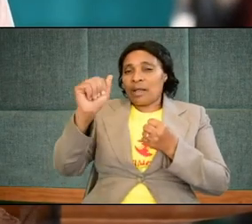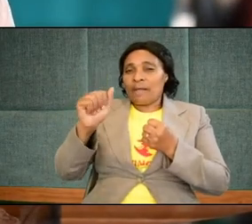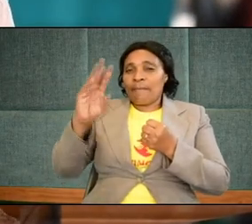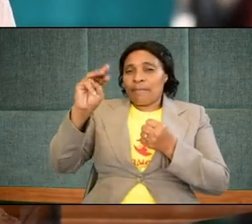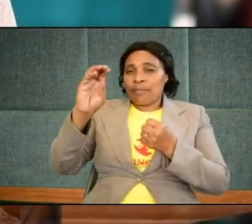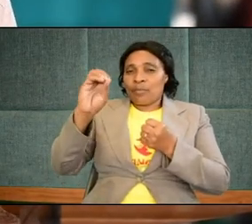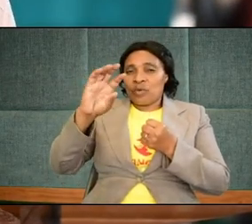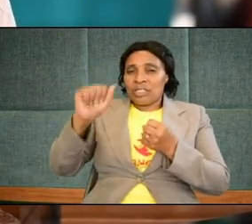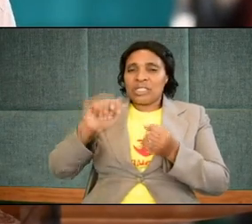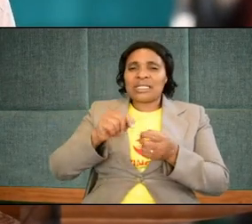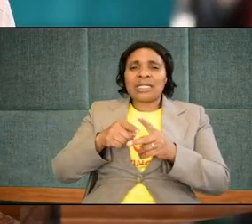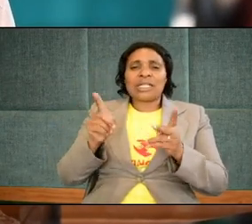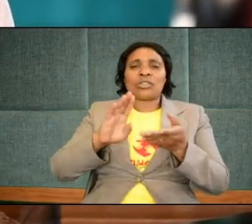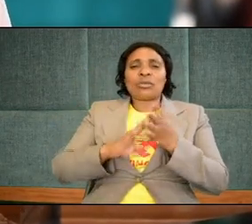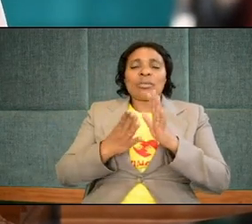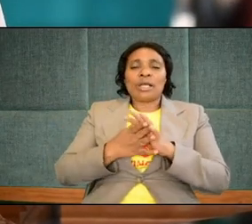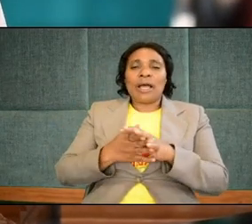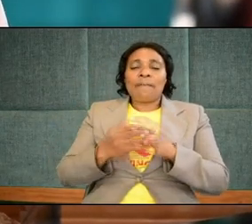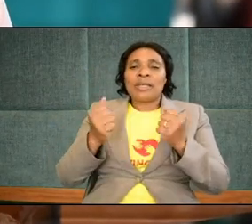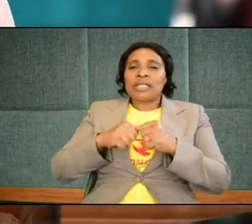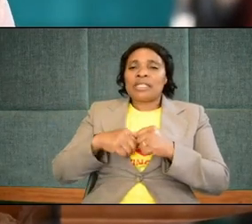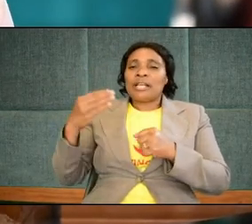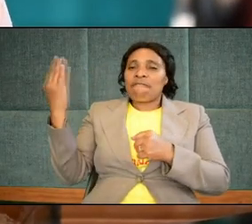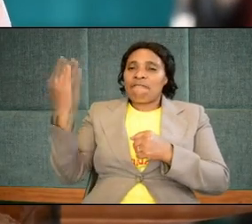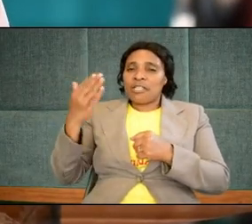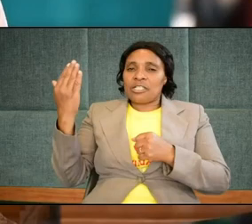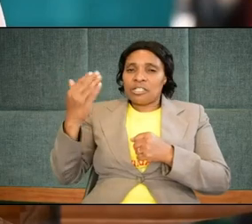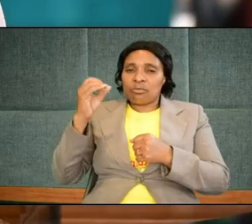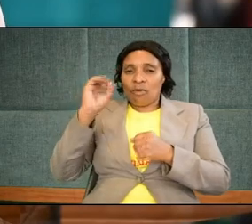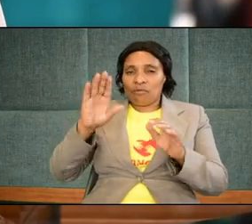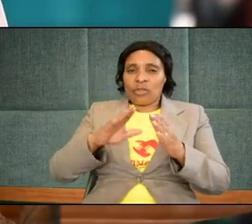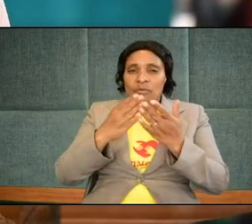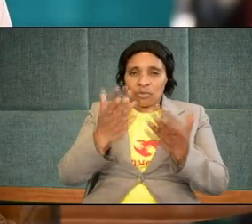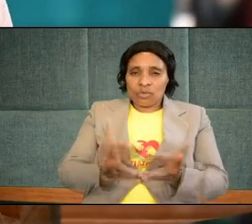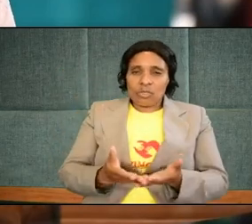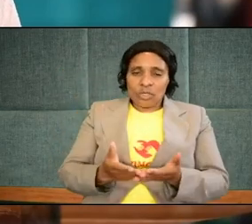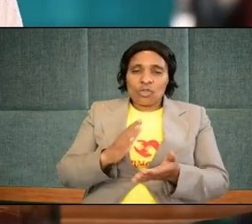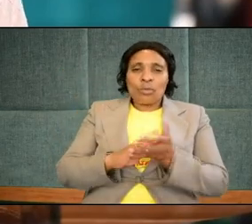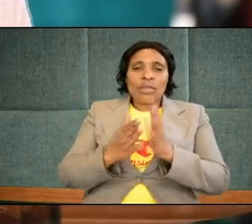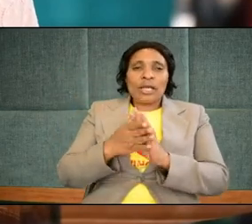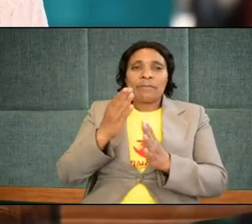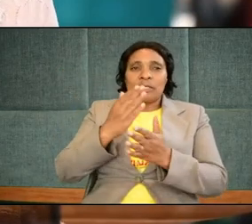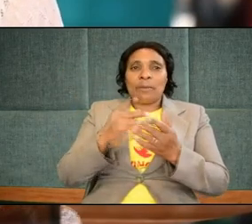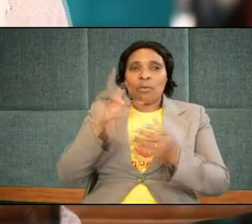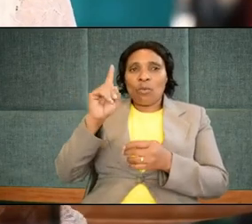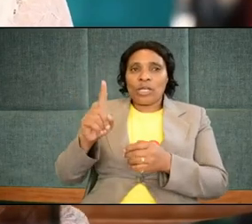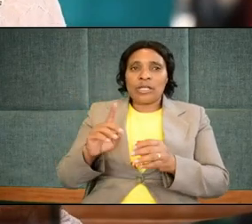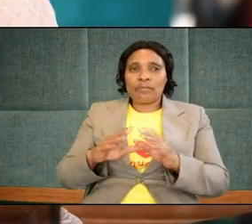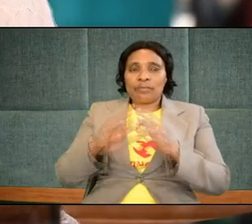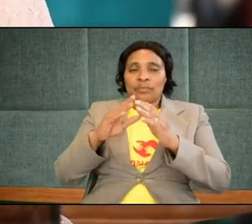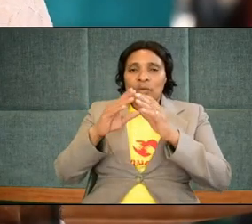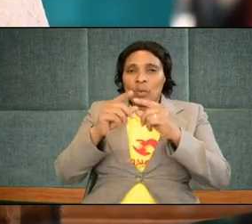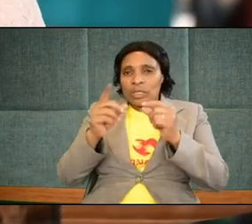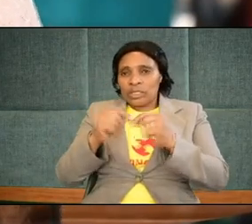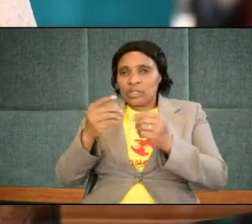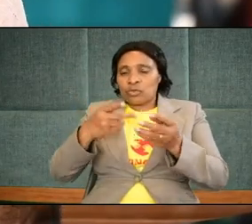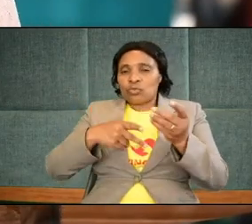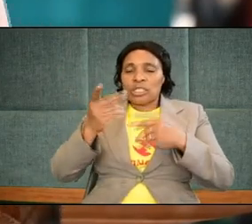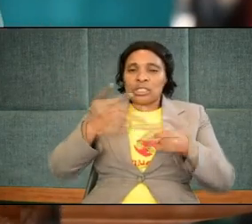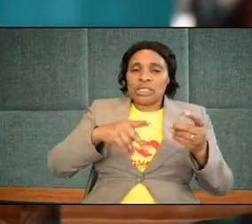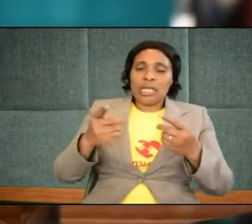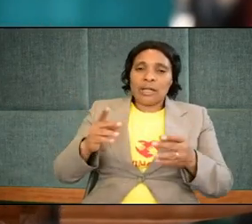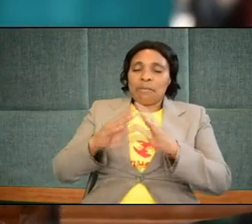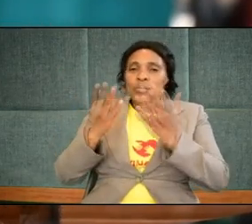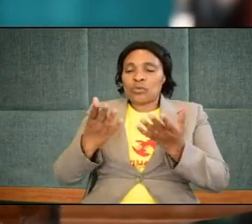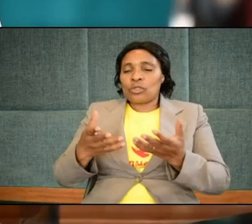Ramos decided to become a literature evangelist, and he wanted to become someone, in his words, who tried to sell books to people who didn't